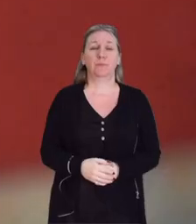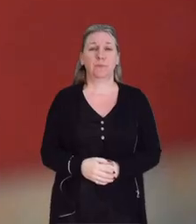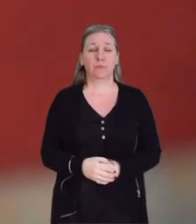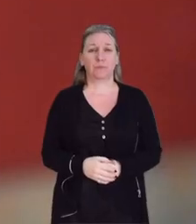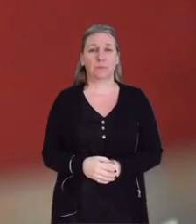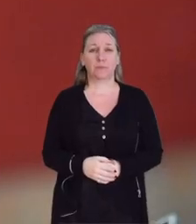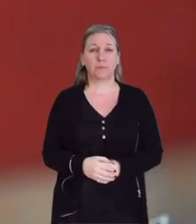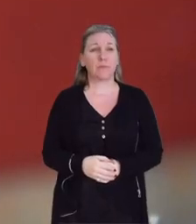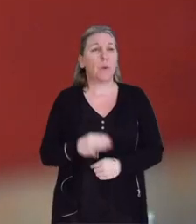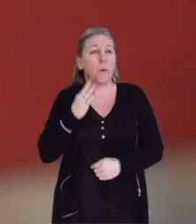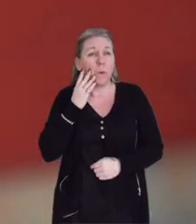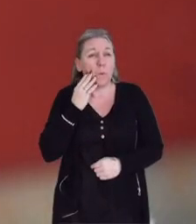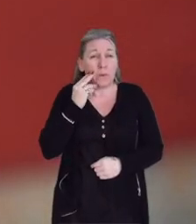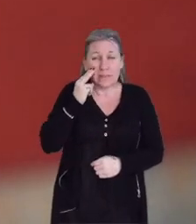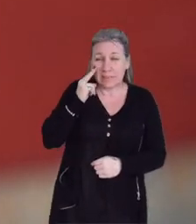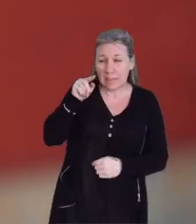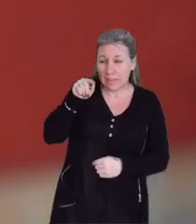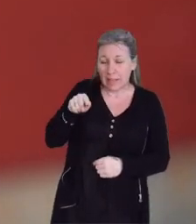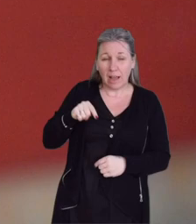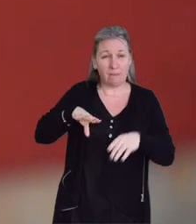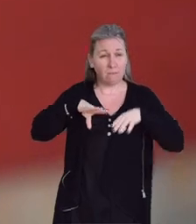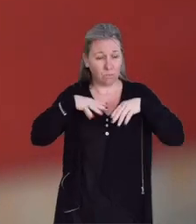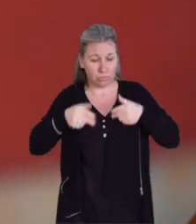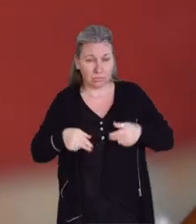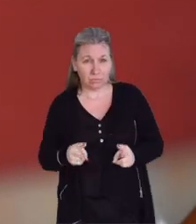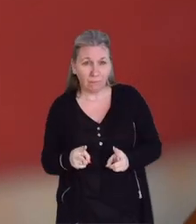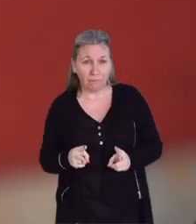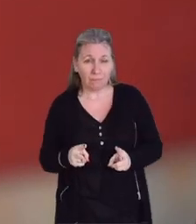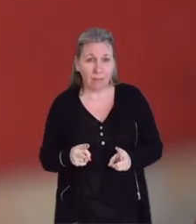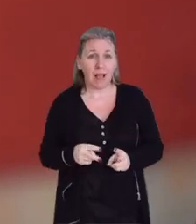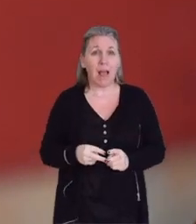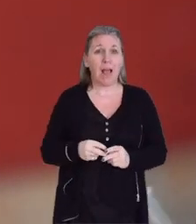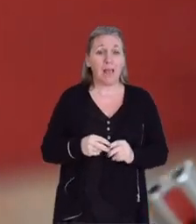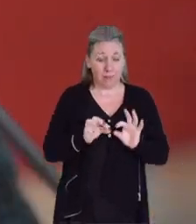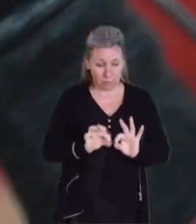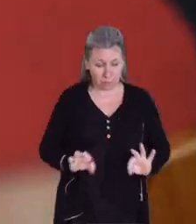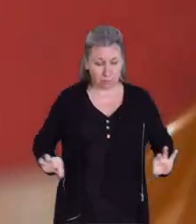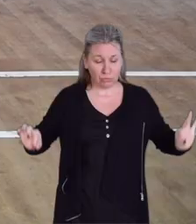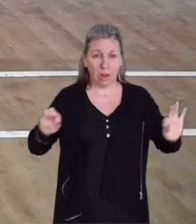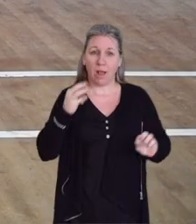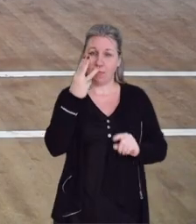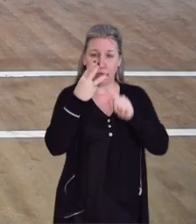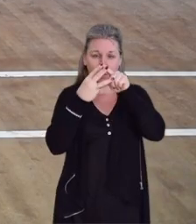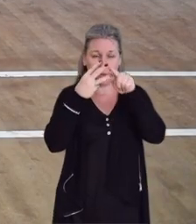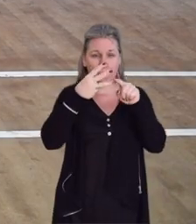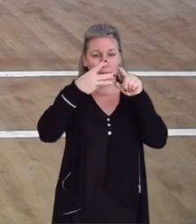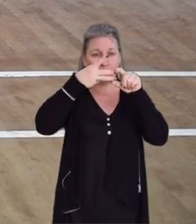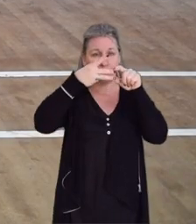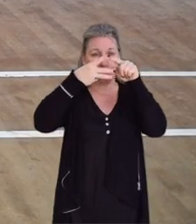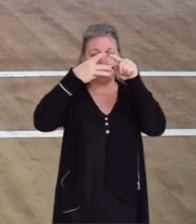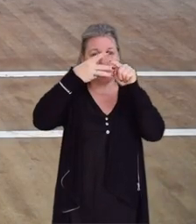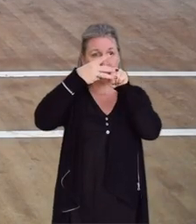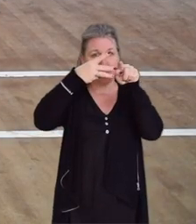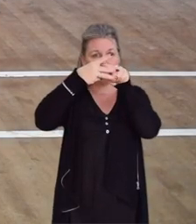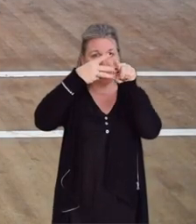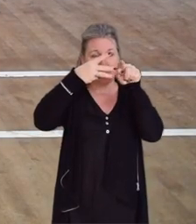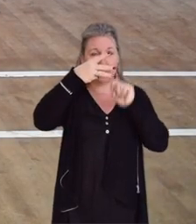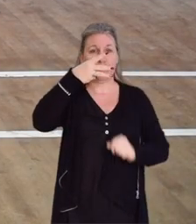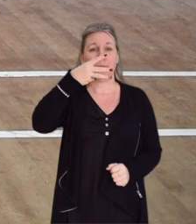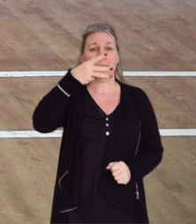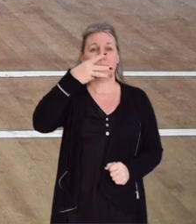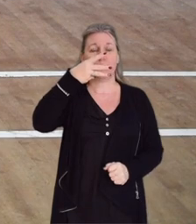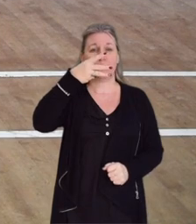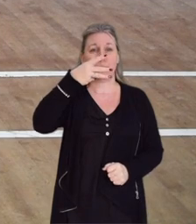from the bow. As this demonstration is for the freestyle technique, the string is held with 3 fingers, 1 above the arrow and 2